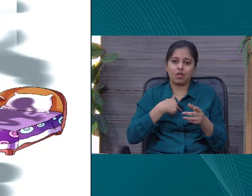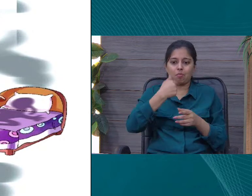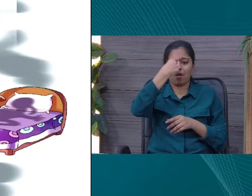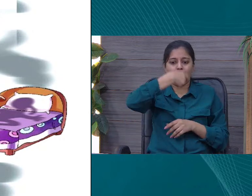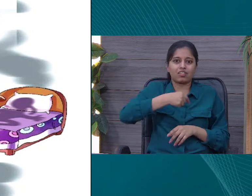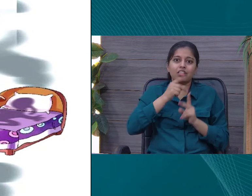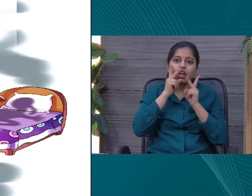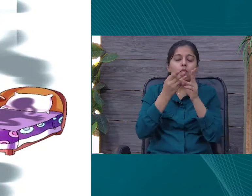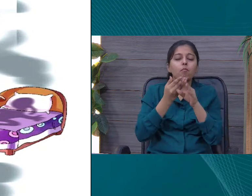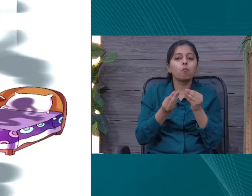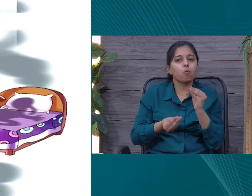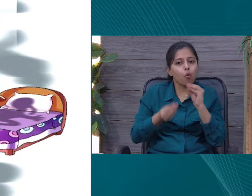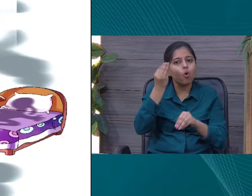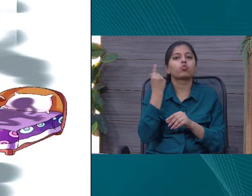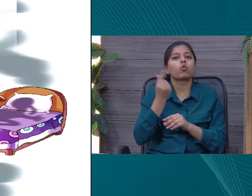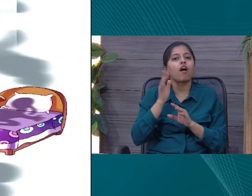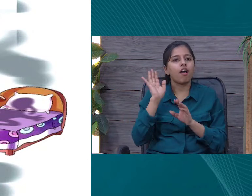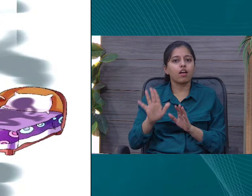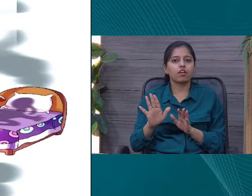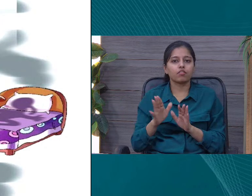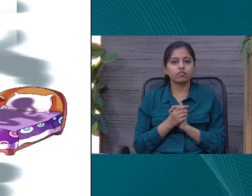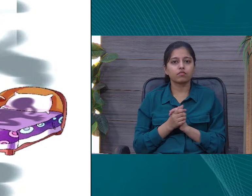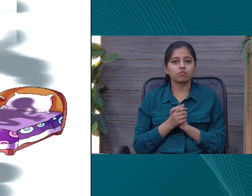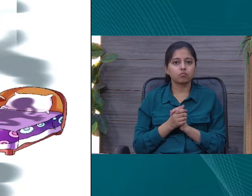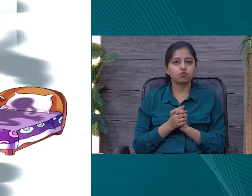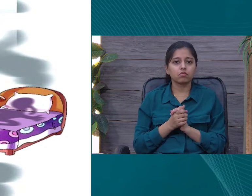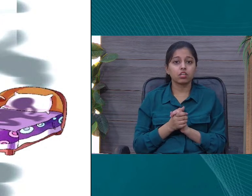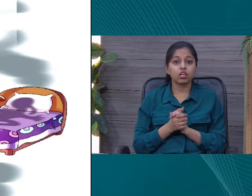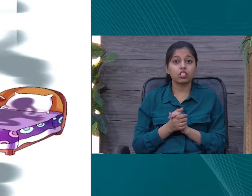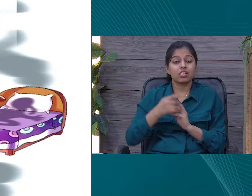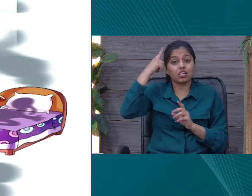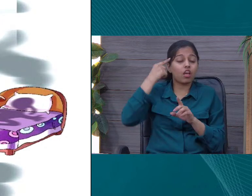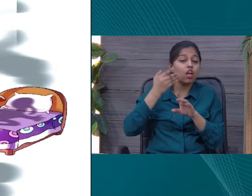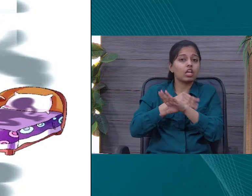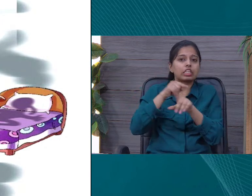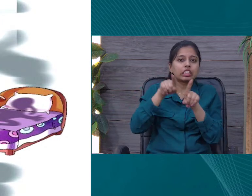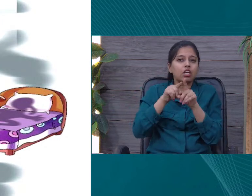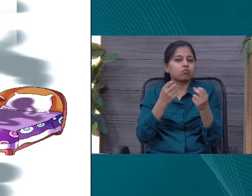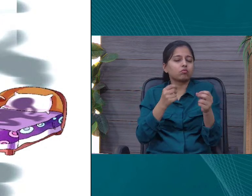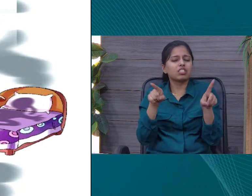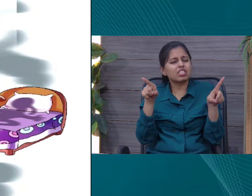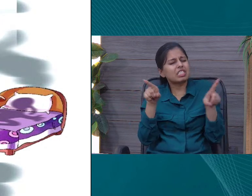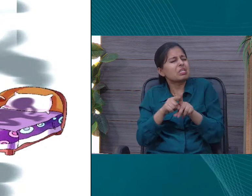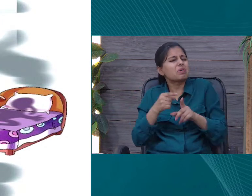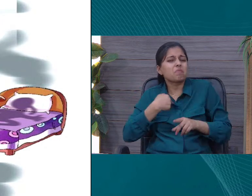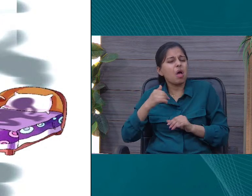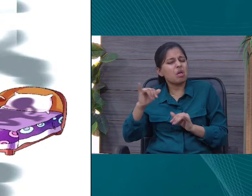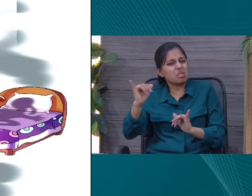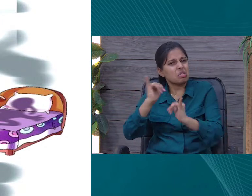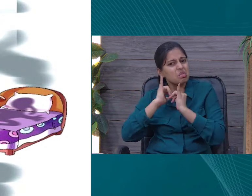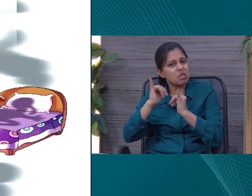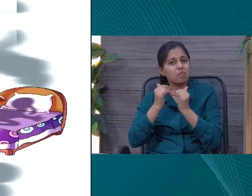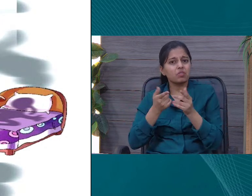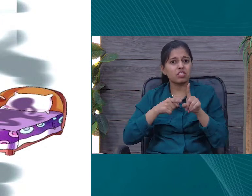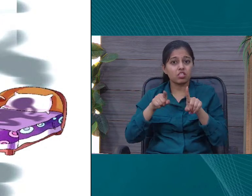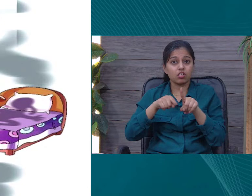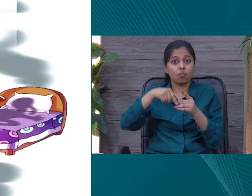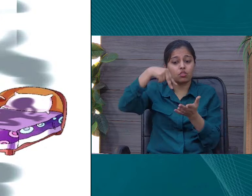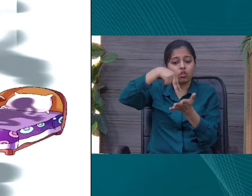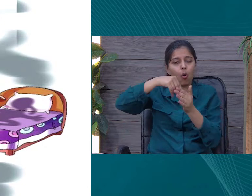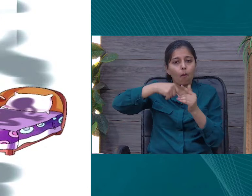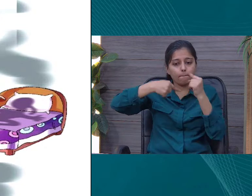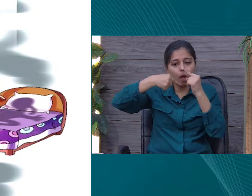can see. He is very, very like me, from the heels up to the